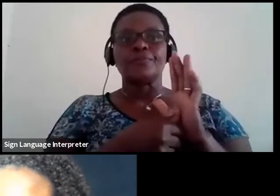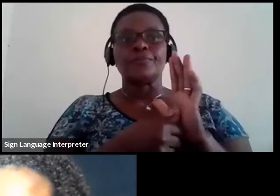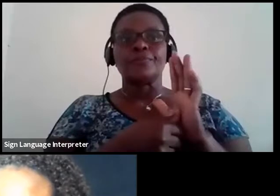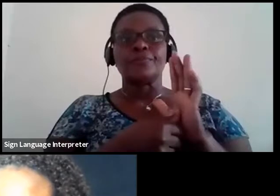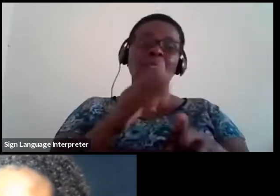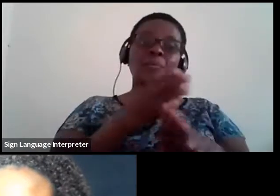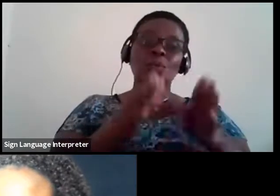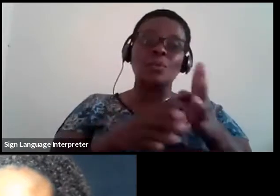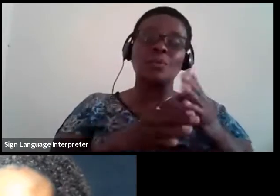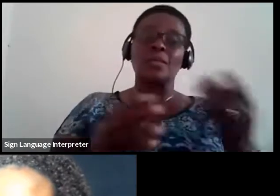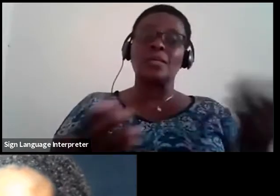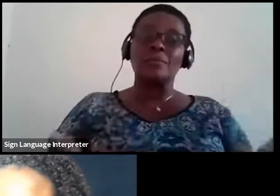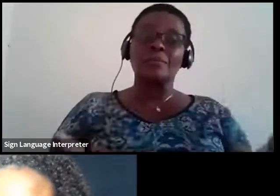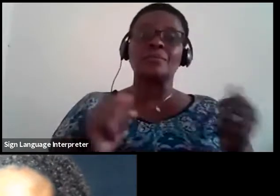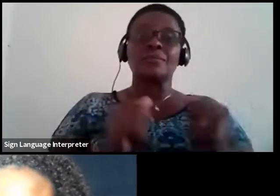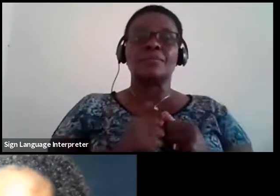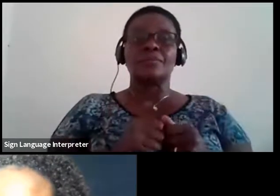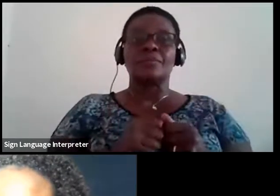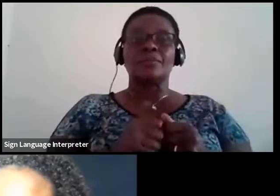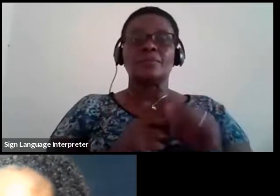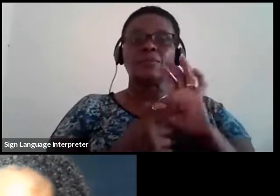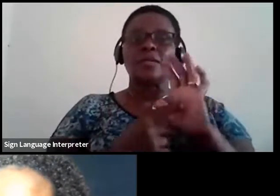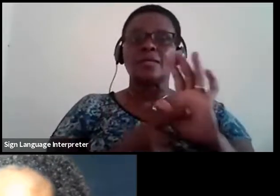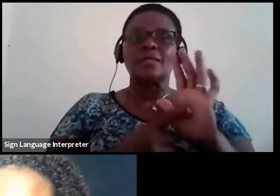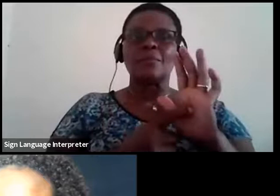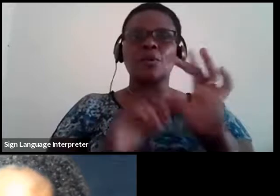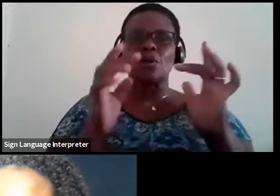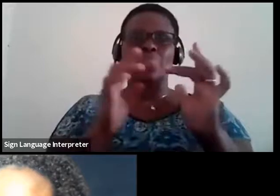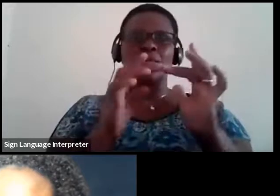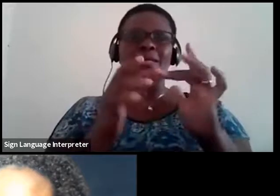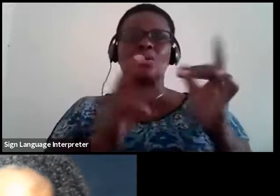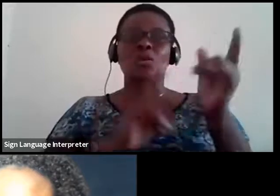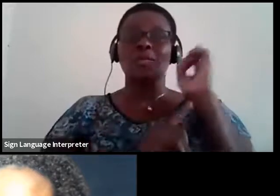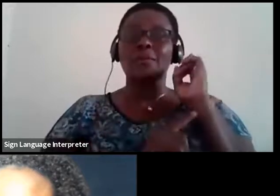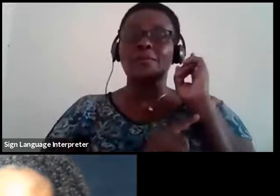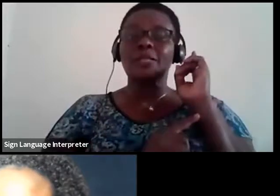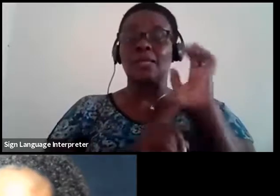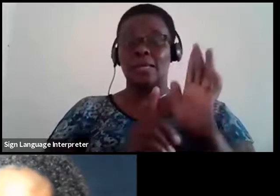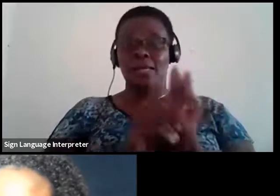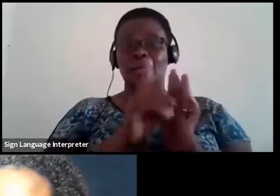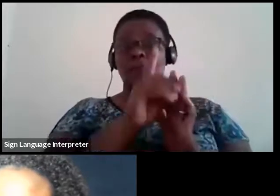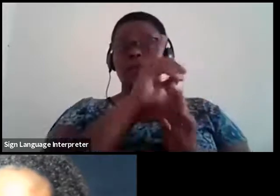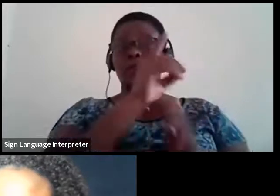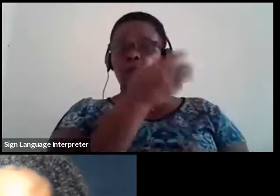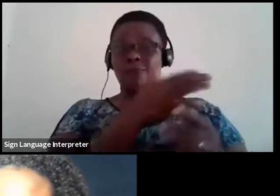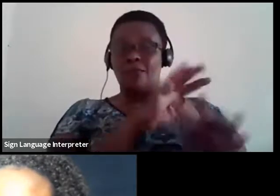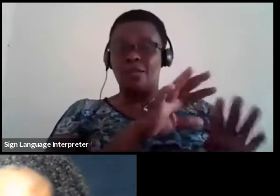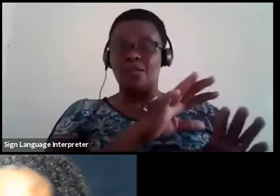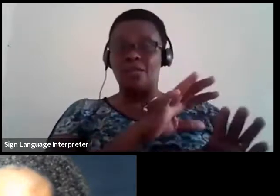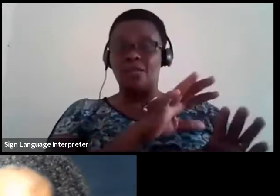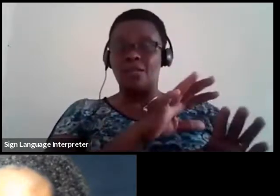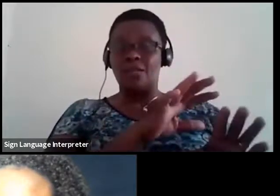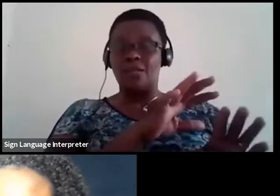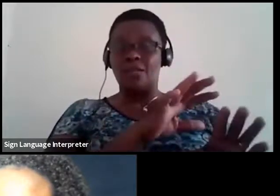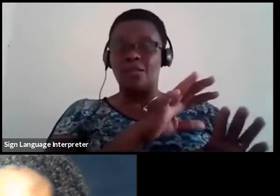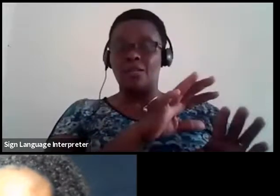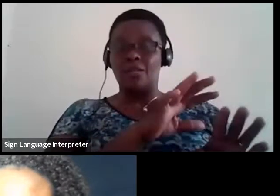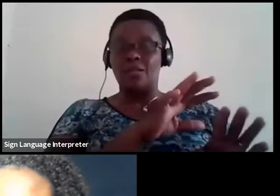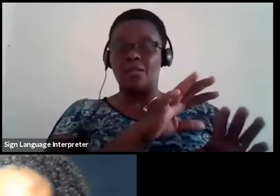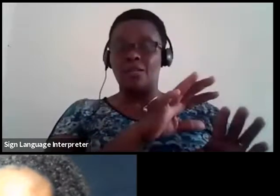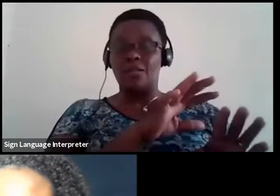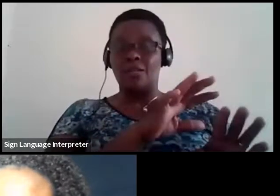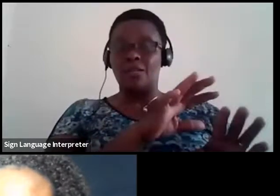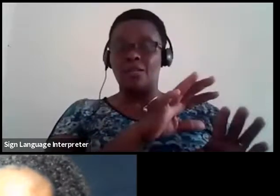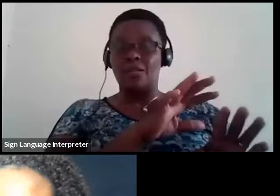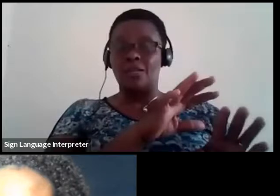such as the AITA, you know, toolkit and stuff by Paradigm. So just sort of pinging onto partnerships,